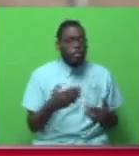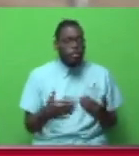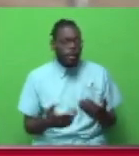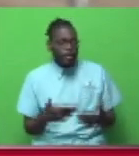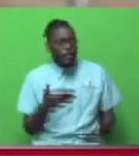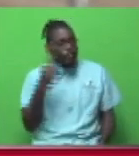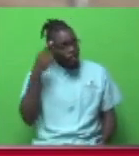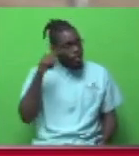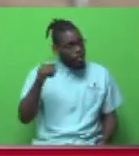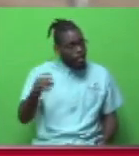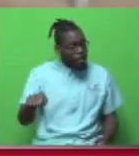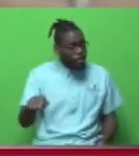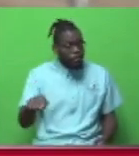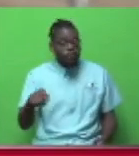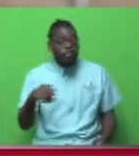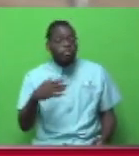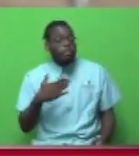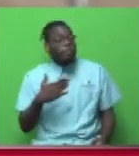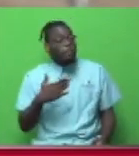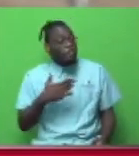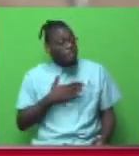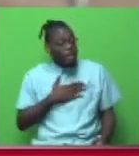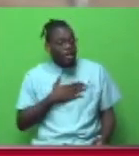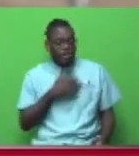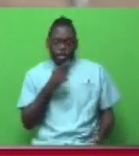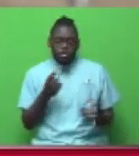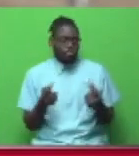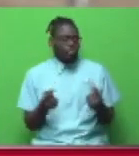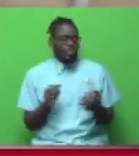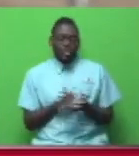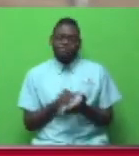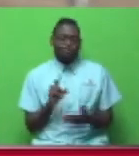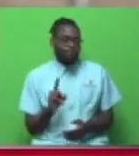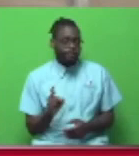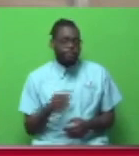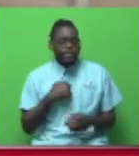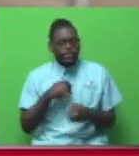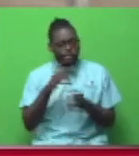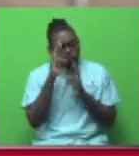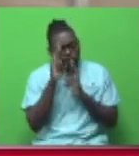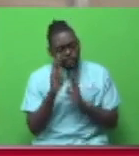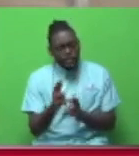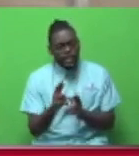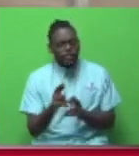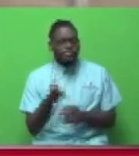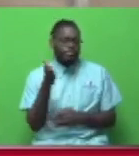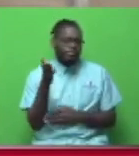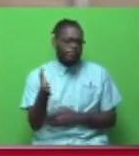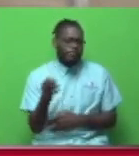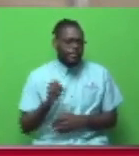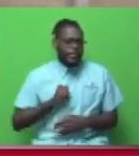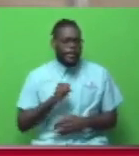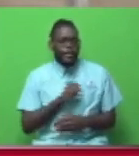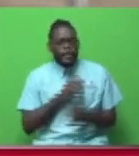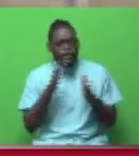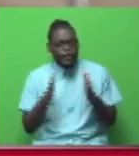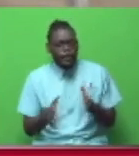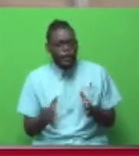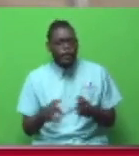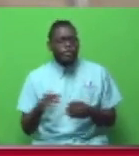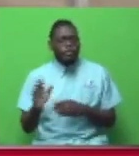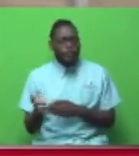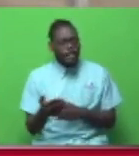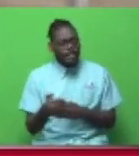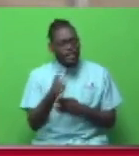I know in the Ramayana did not do that. So I will respectfully submit to the senator, button your crease. If you do not understand the tenets